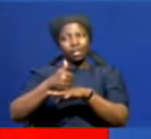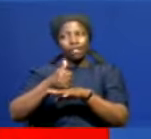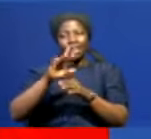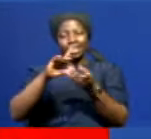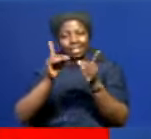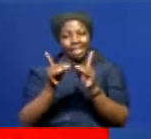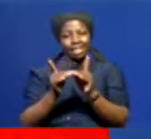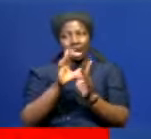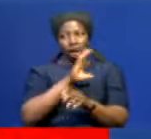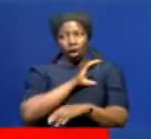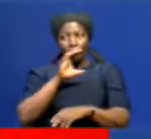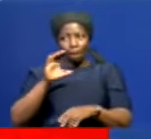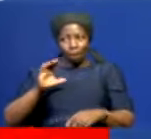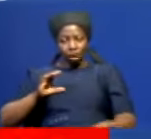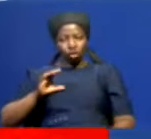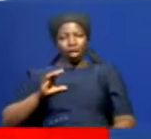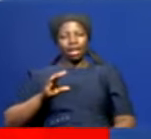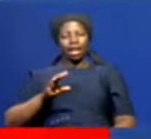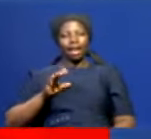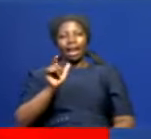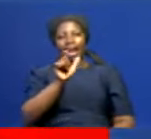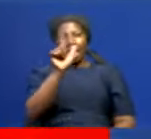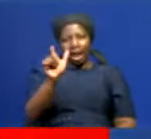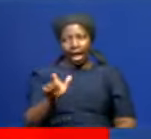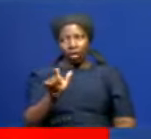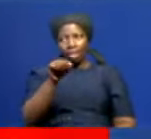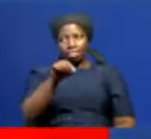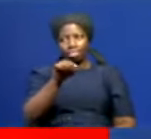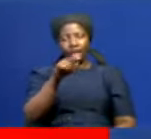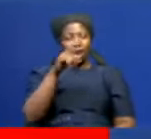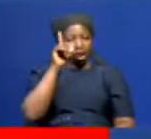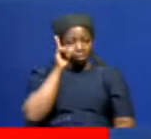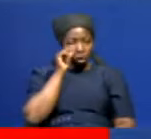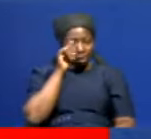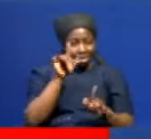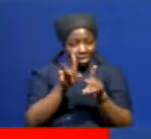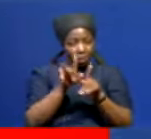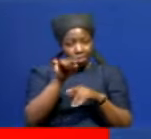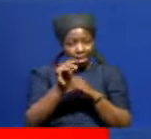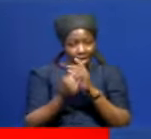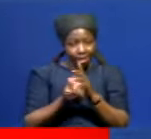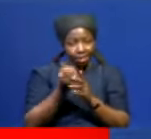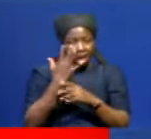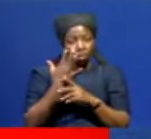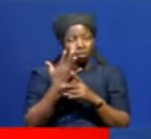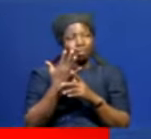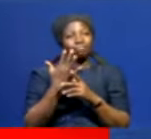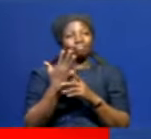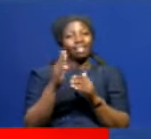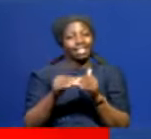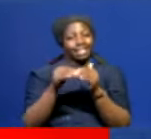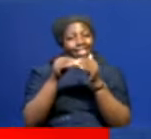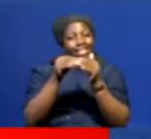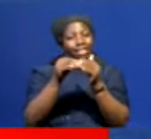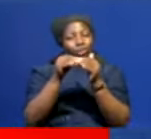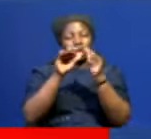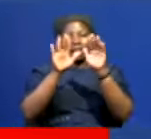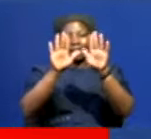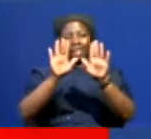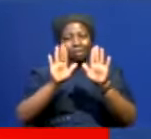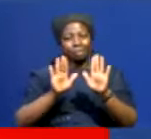Regional Office here in Mombasa and this launch therefore marks a significant step